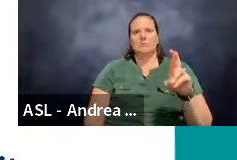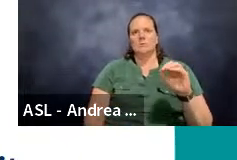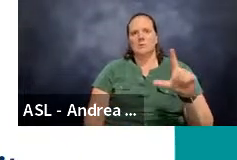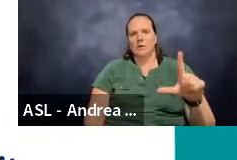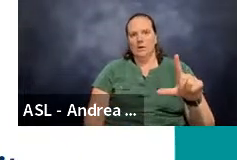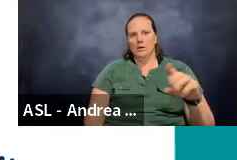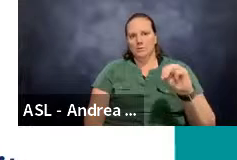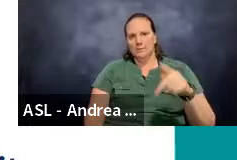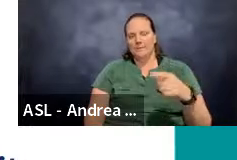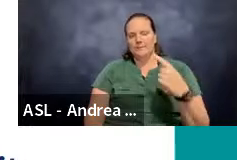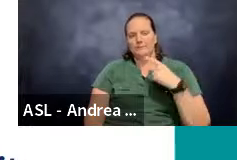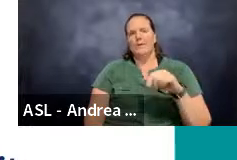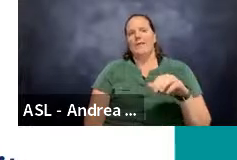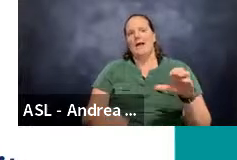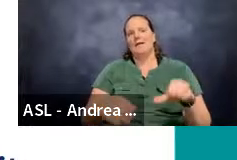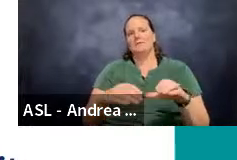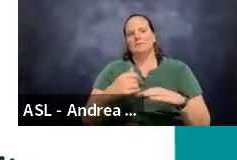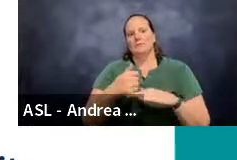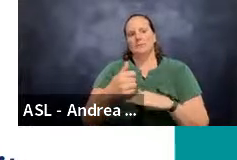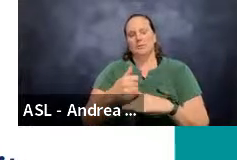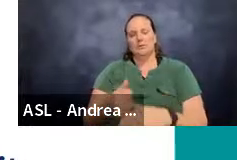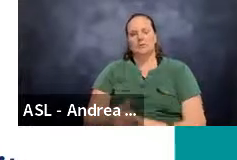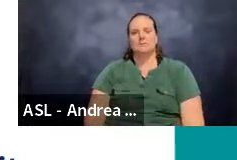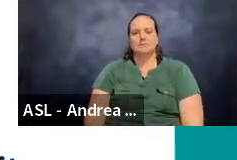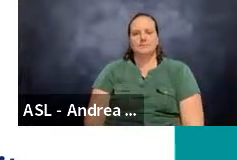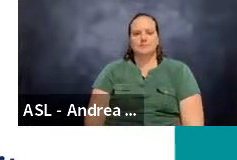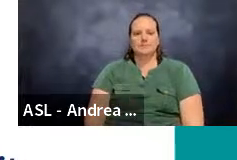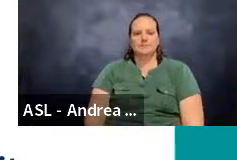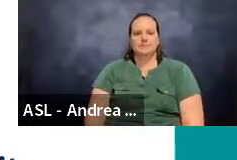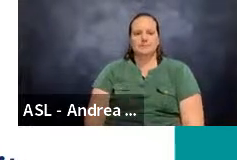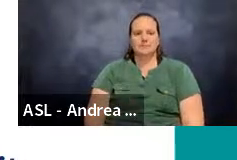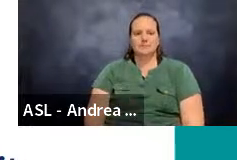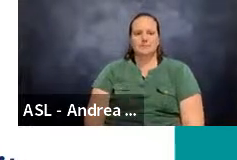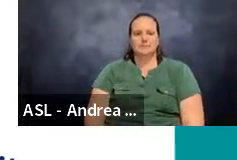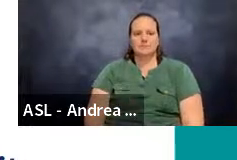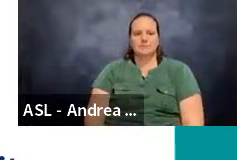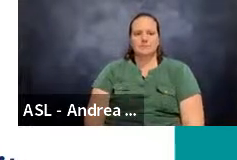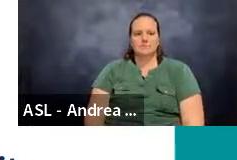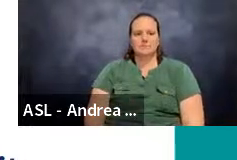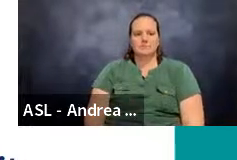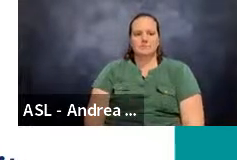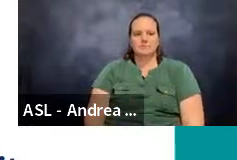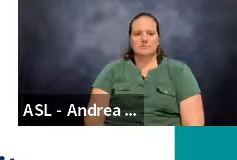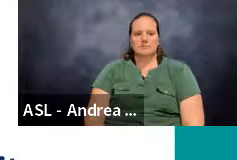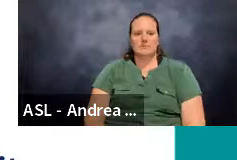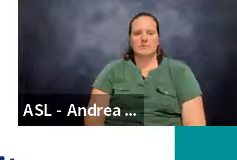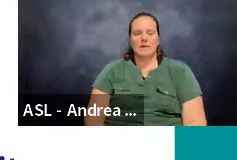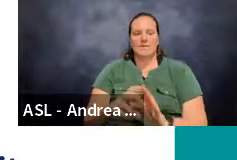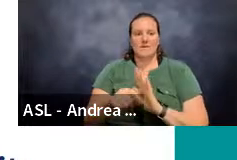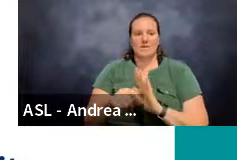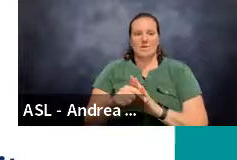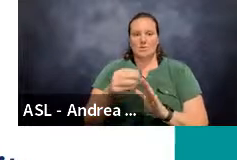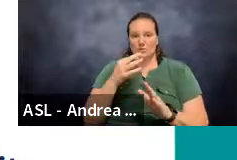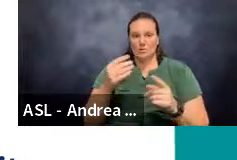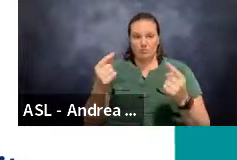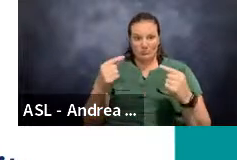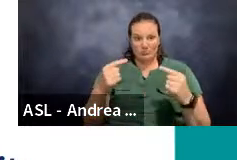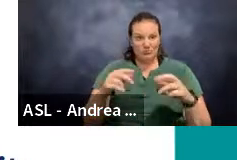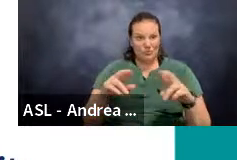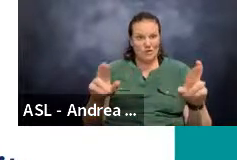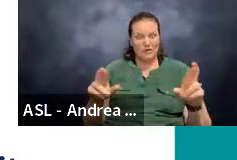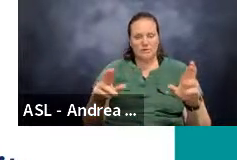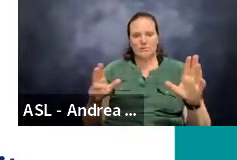active transportation. The videos are coming. They're not quite ready yet. I imagine they'll be linked here as